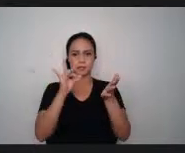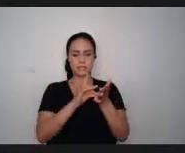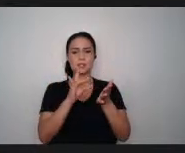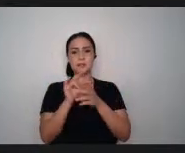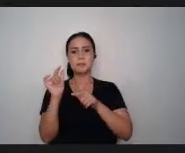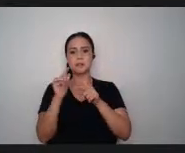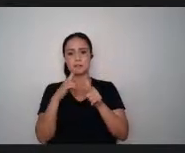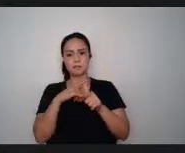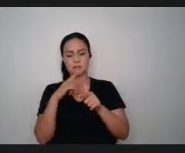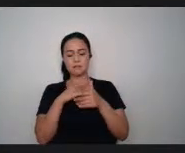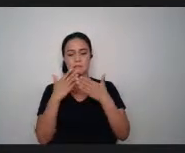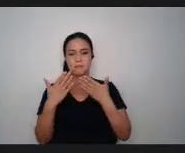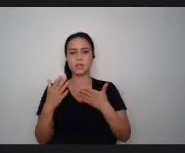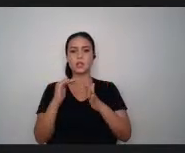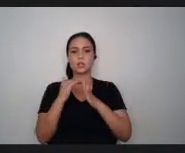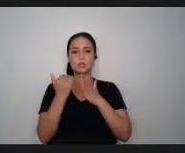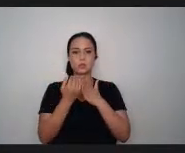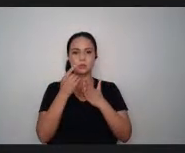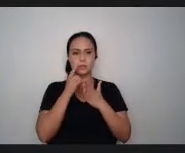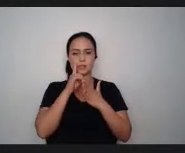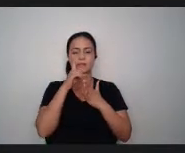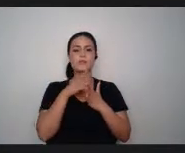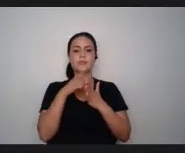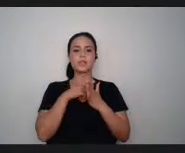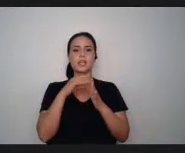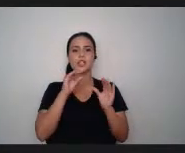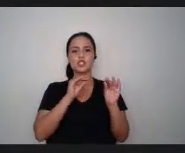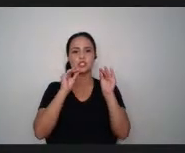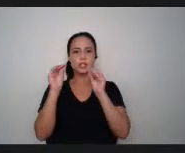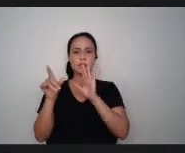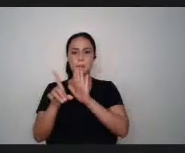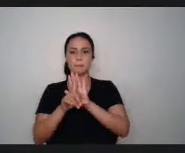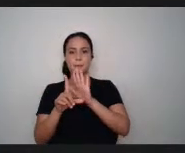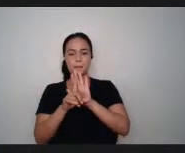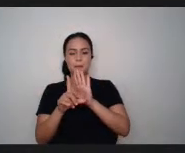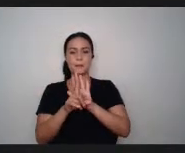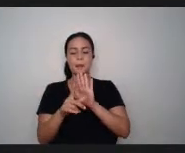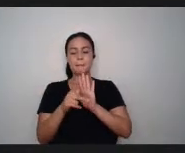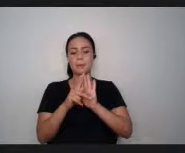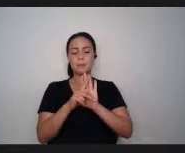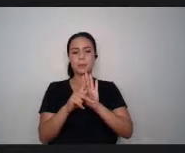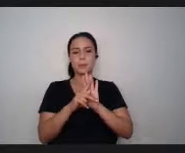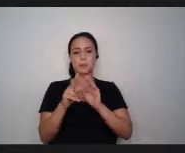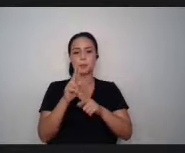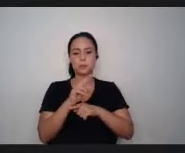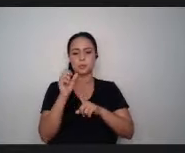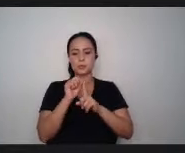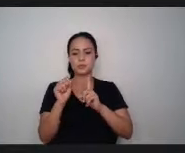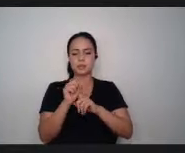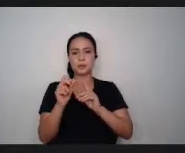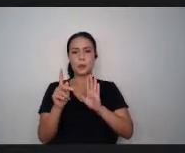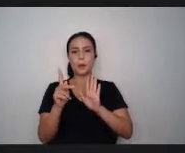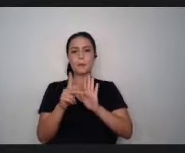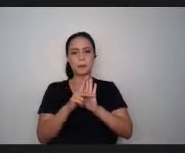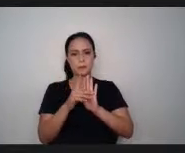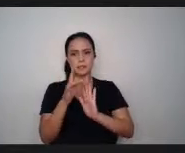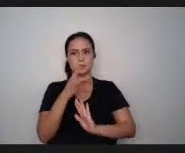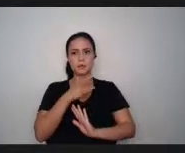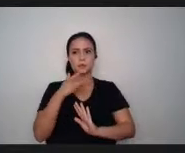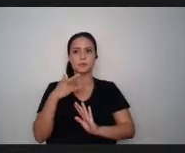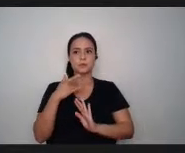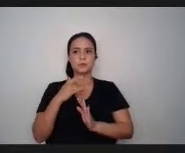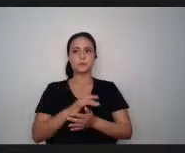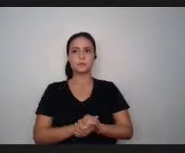evident. The employees need to take all the risks and have to manage their own social safety and